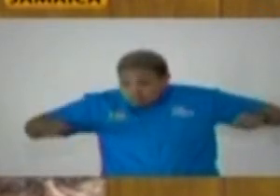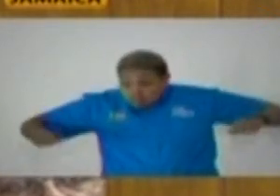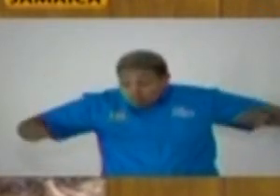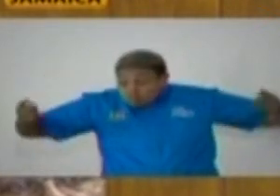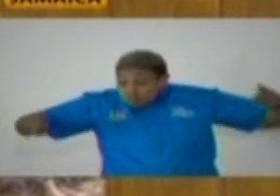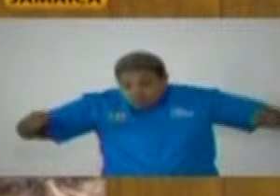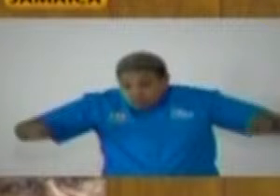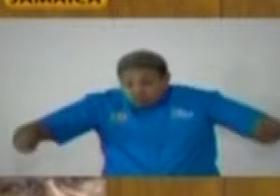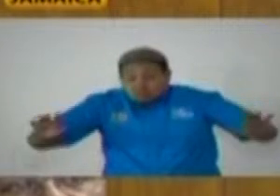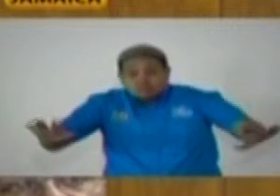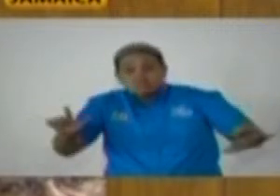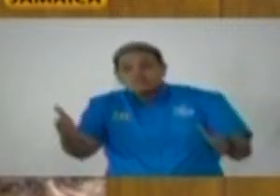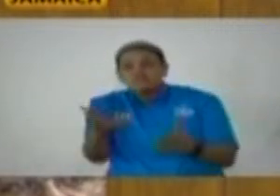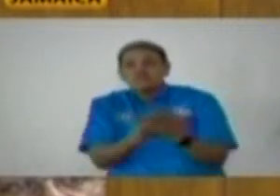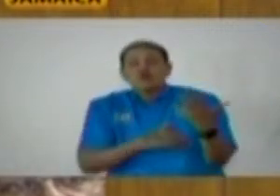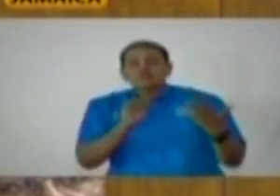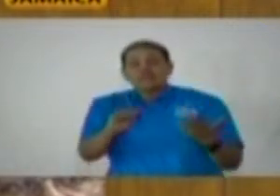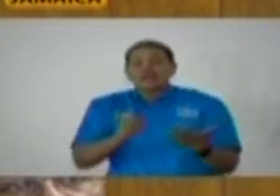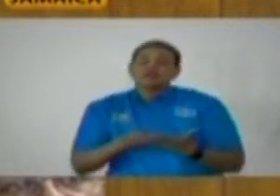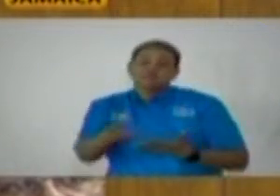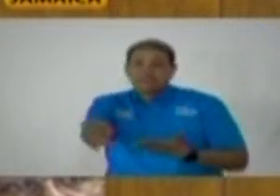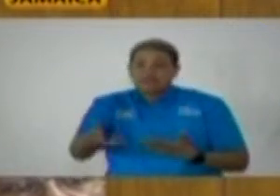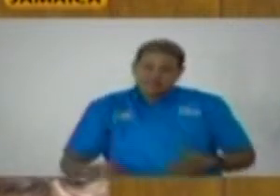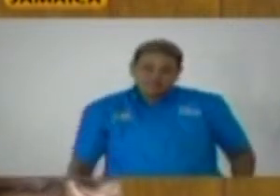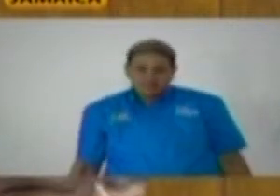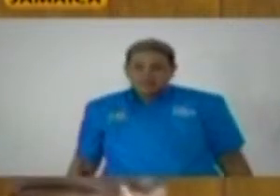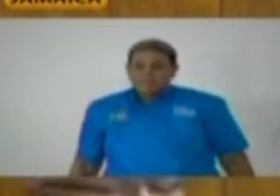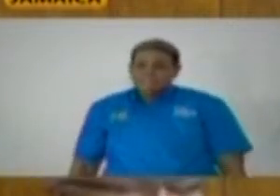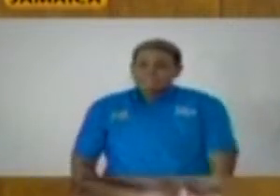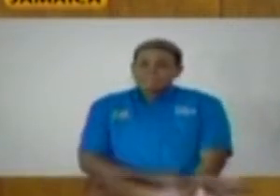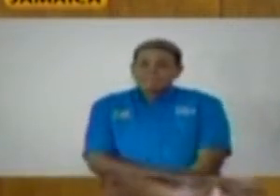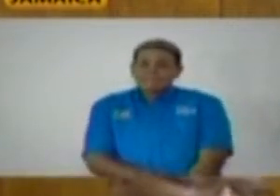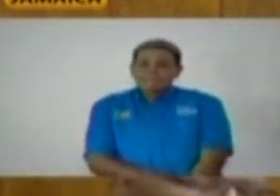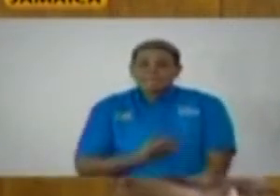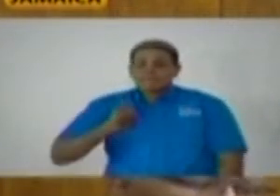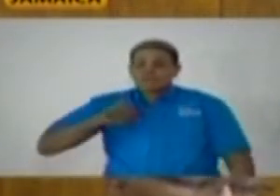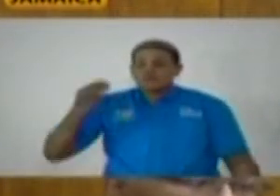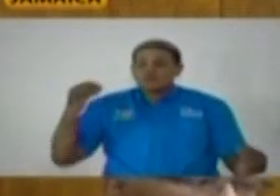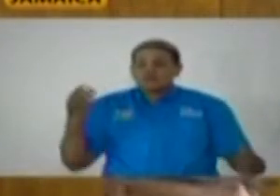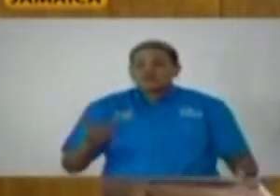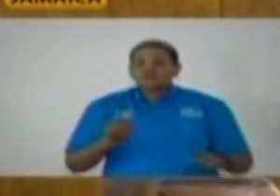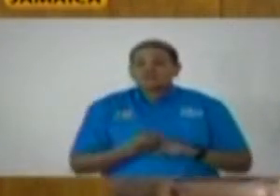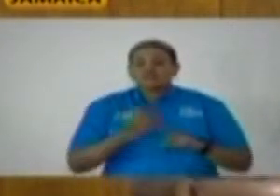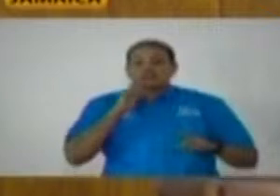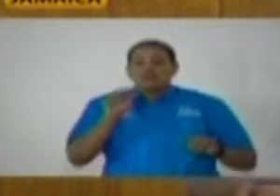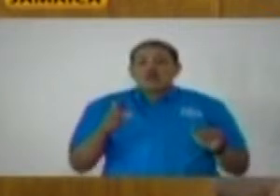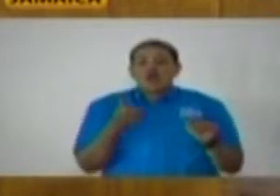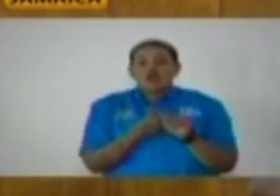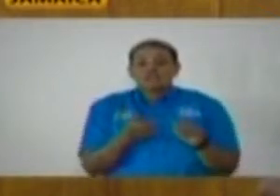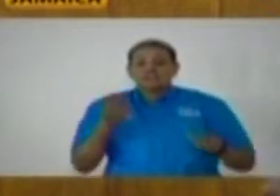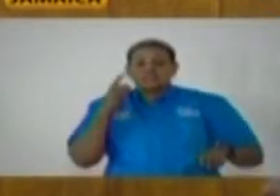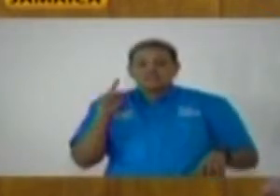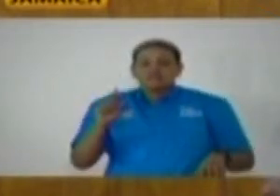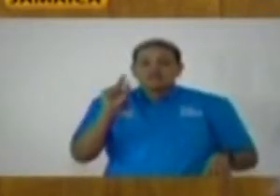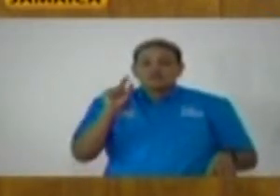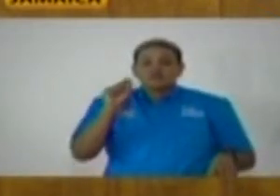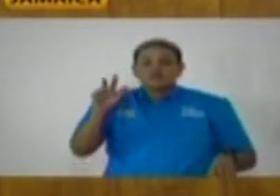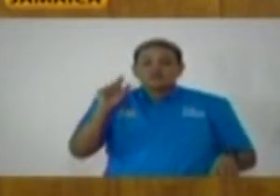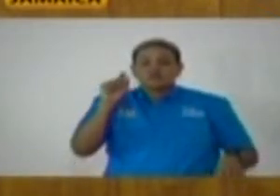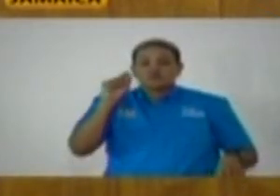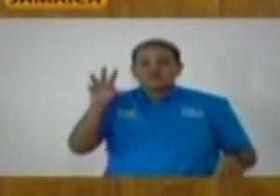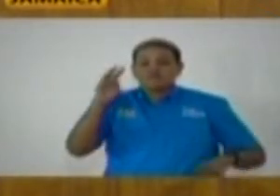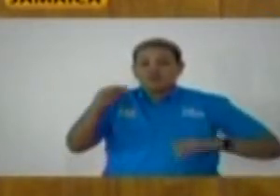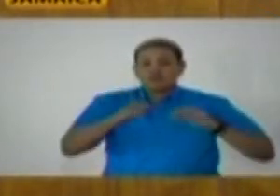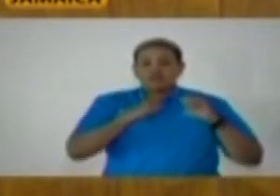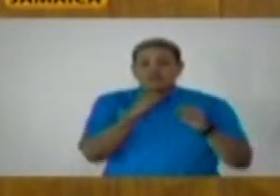unions, then those sums can be paid. So we are saying a contingency for the 23-24